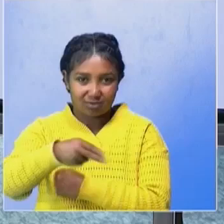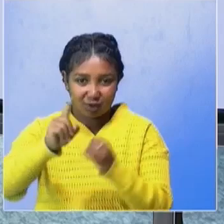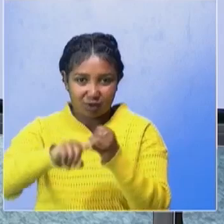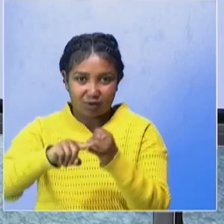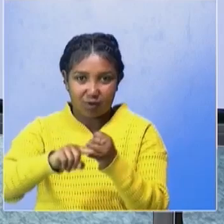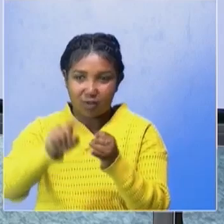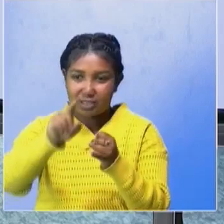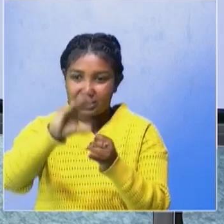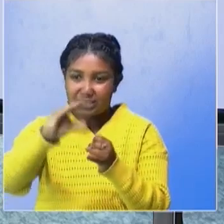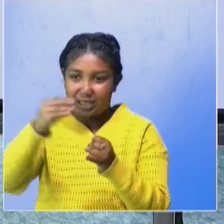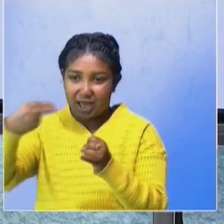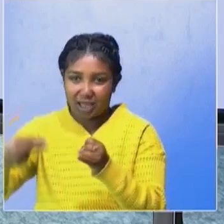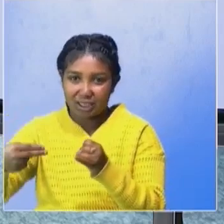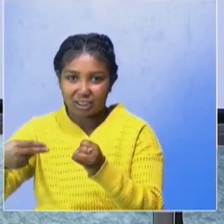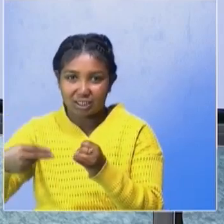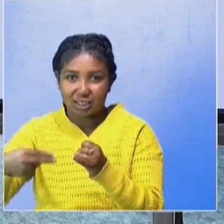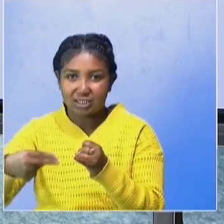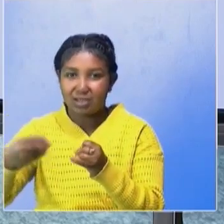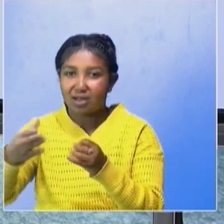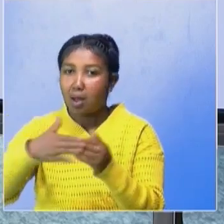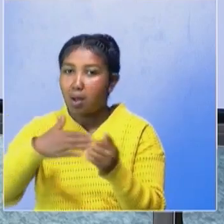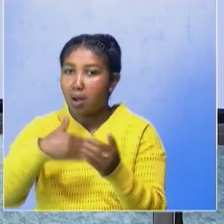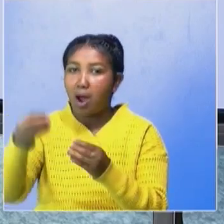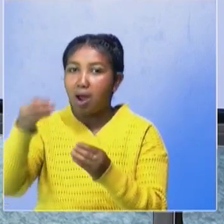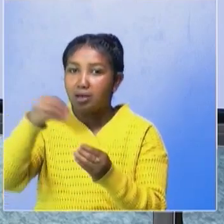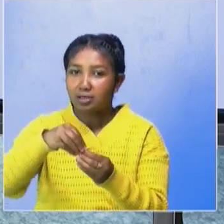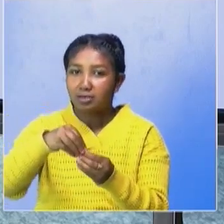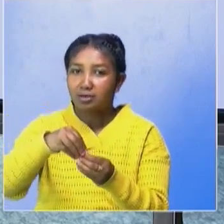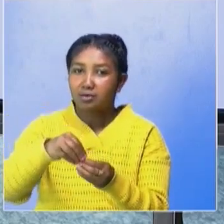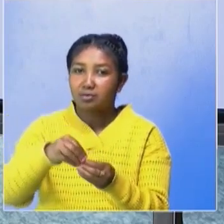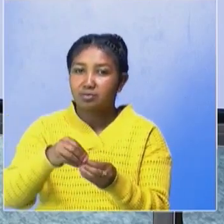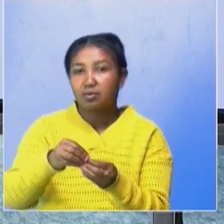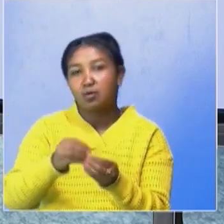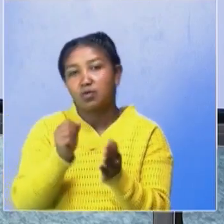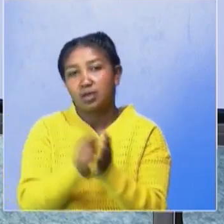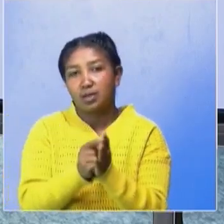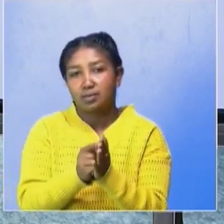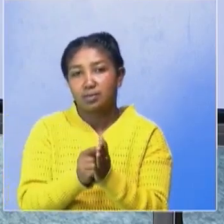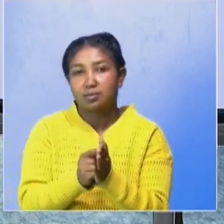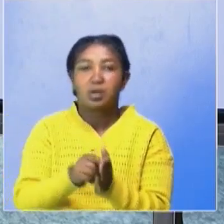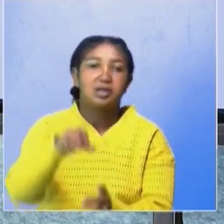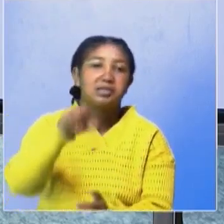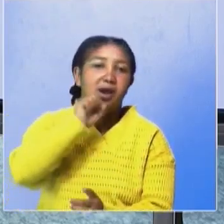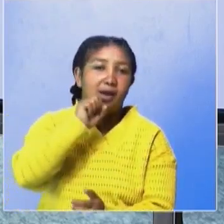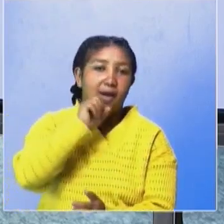CH. So easily we can add, for example, let us mention Sarah.